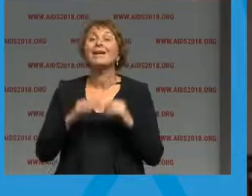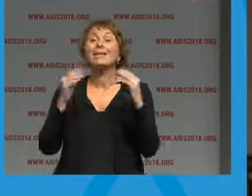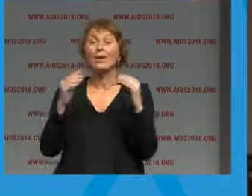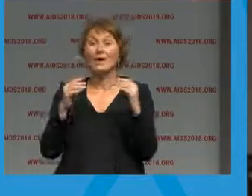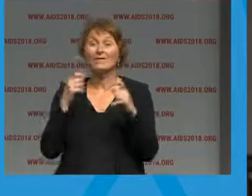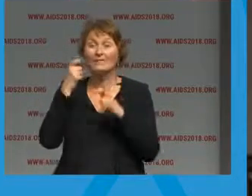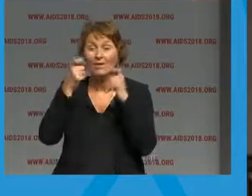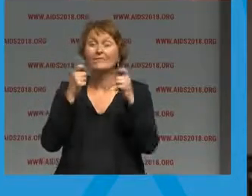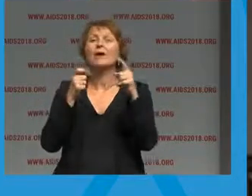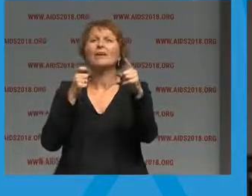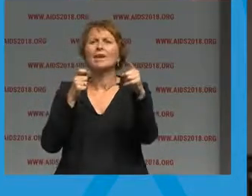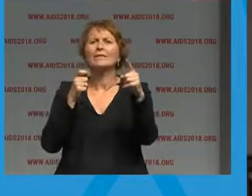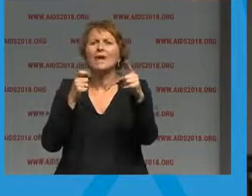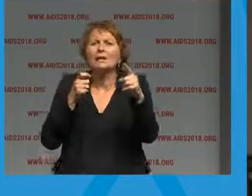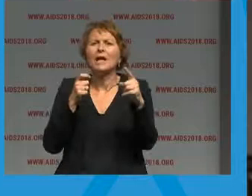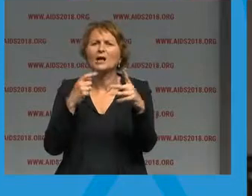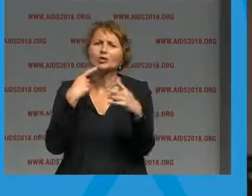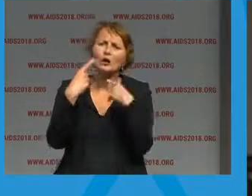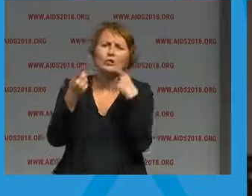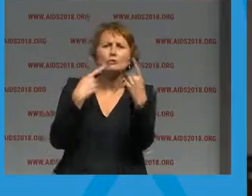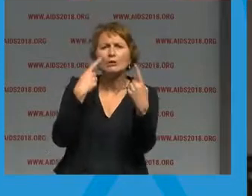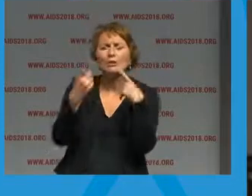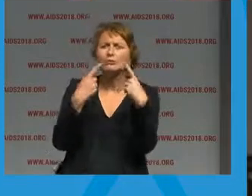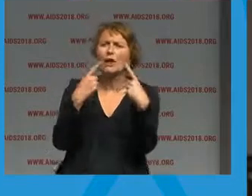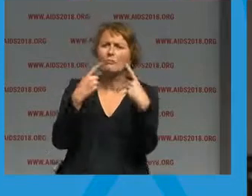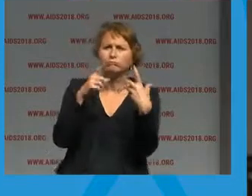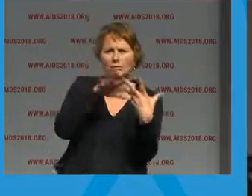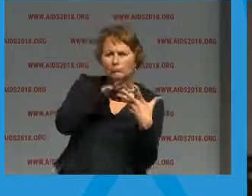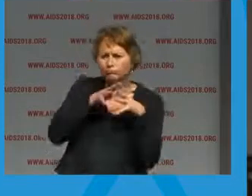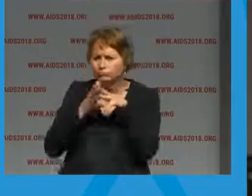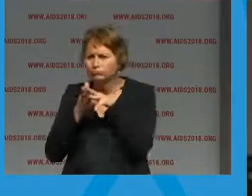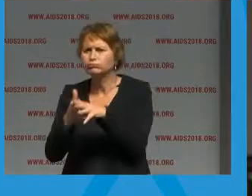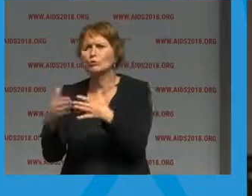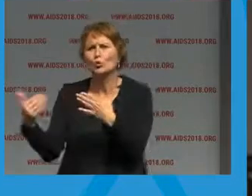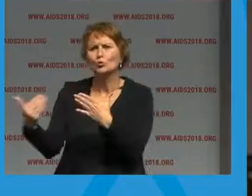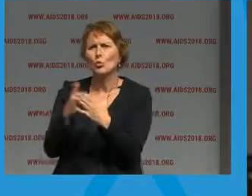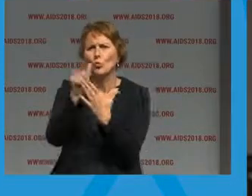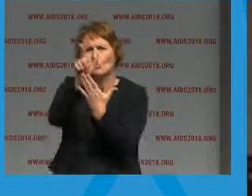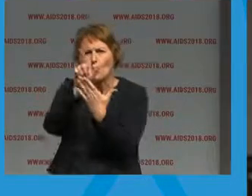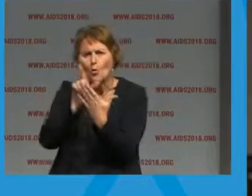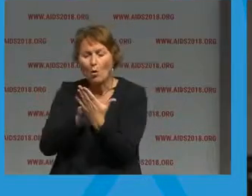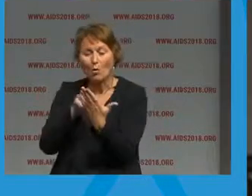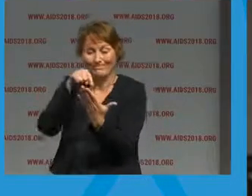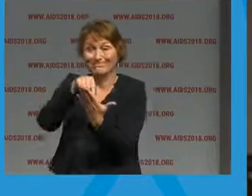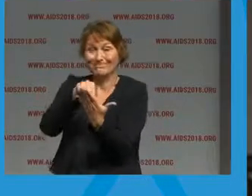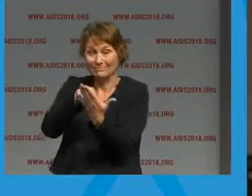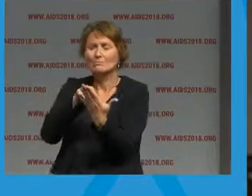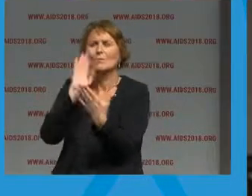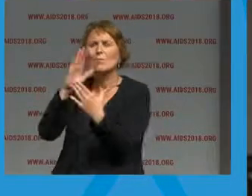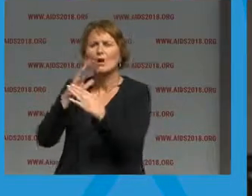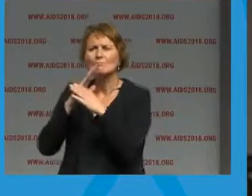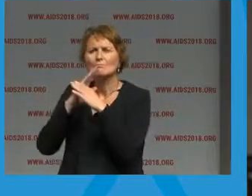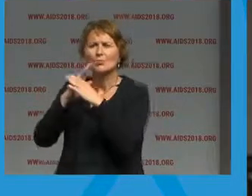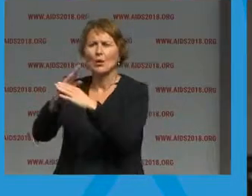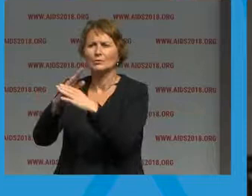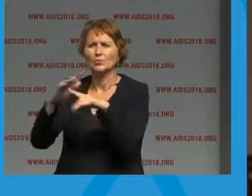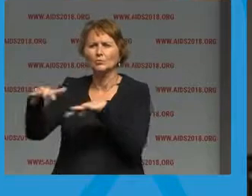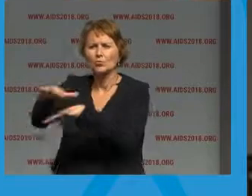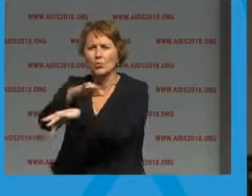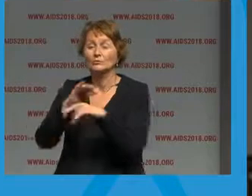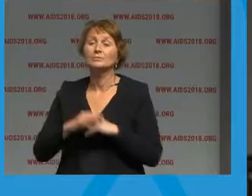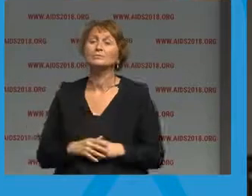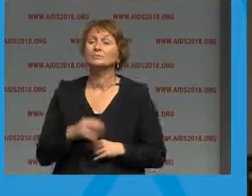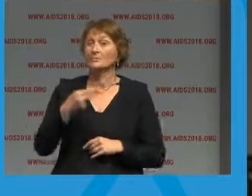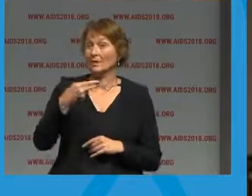into legislation that provided basic social protections. And, you know, around HIV, in every country